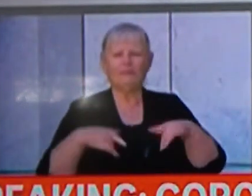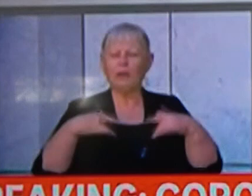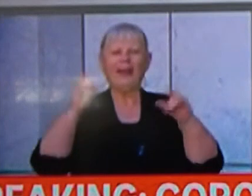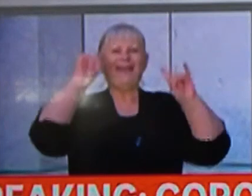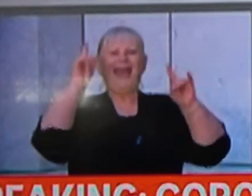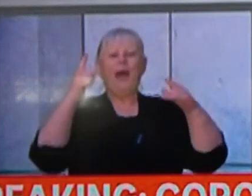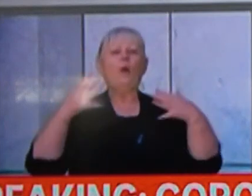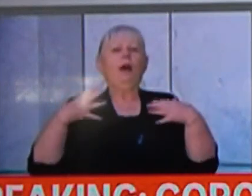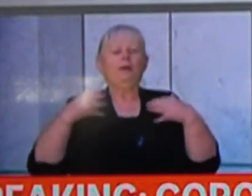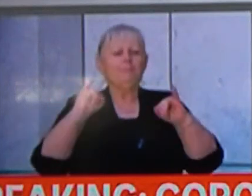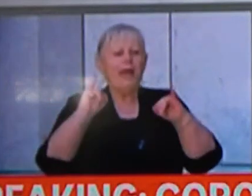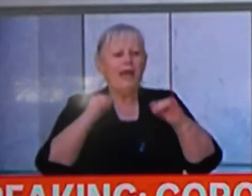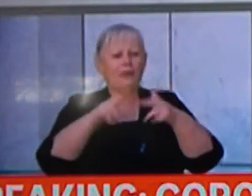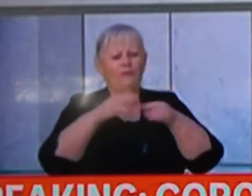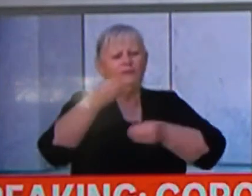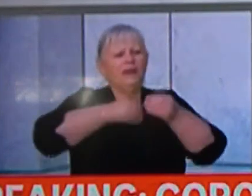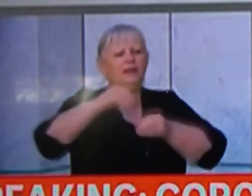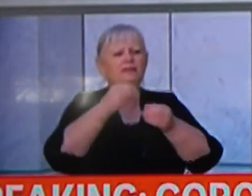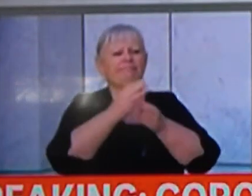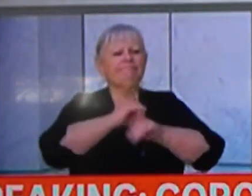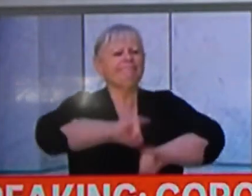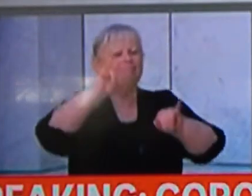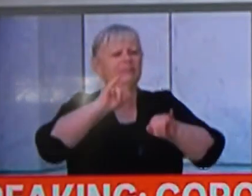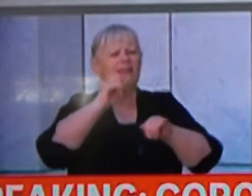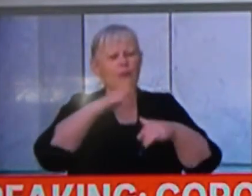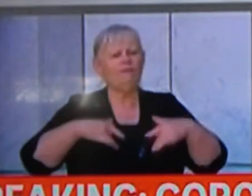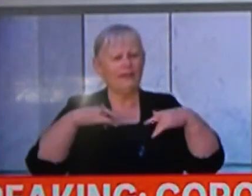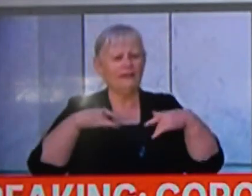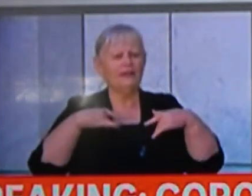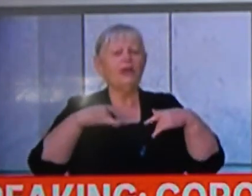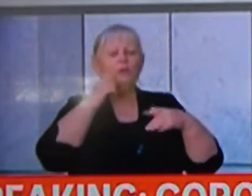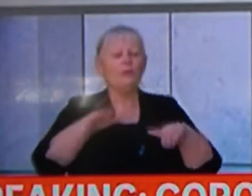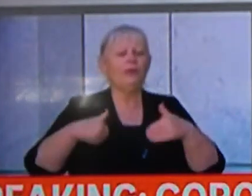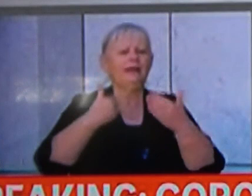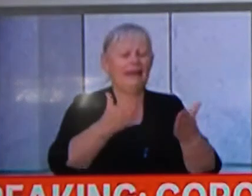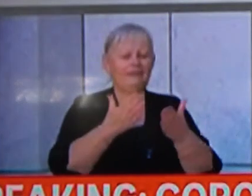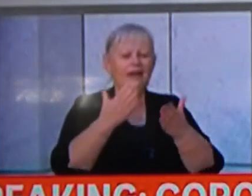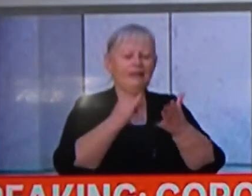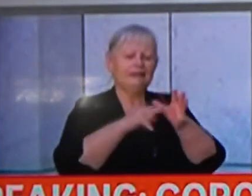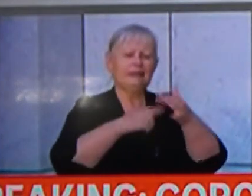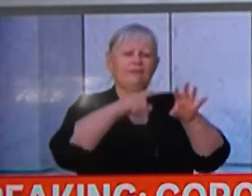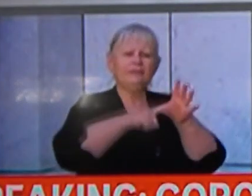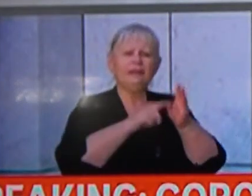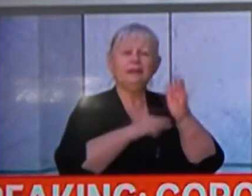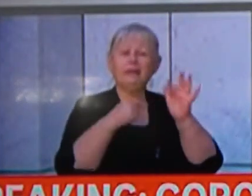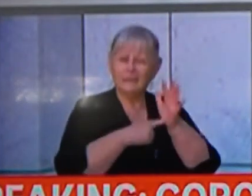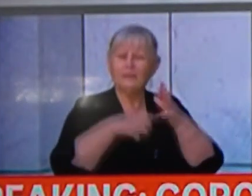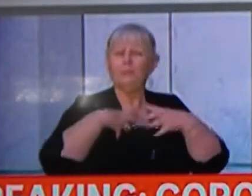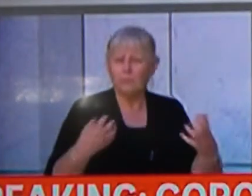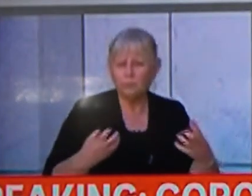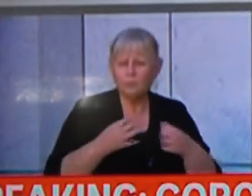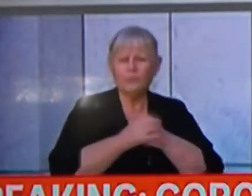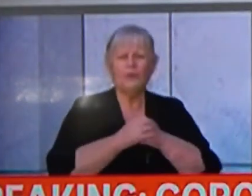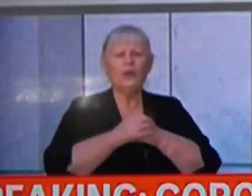blows of the economic impacts of the coronavirus. We'll be supercharging our safety net. We'll be